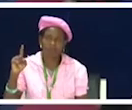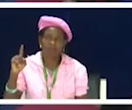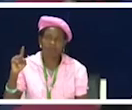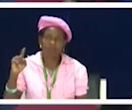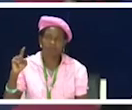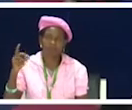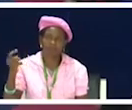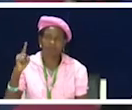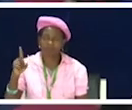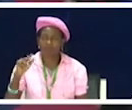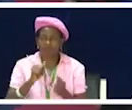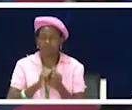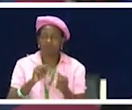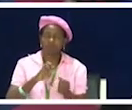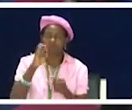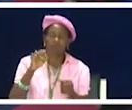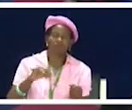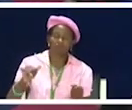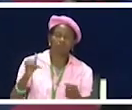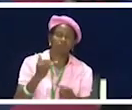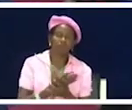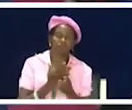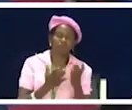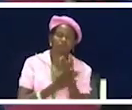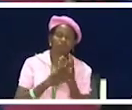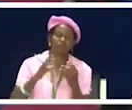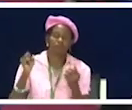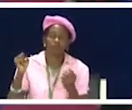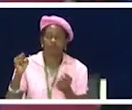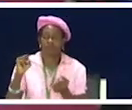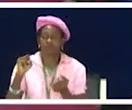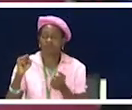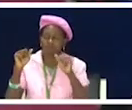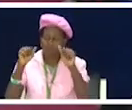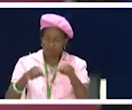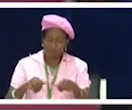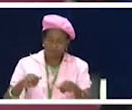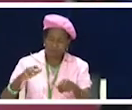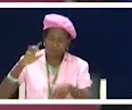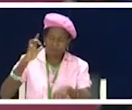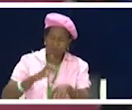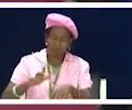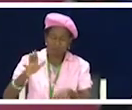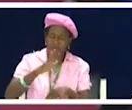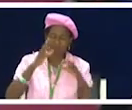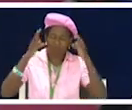The one with the everlasting arms can reach out to your future